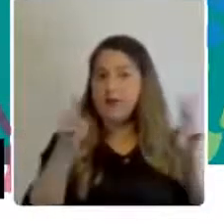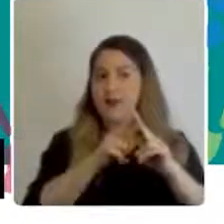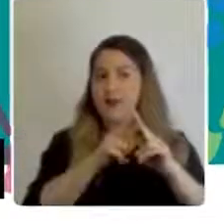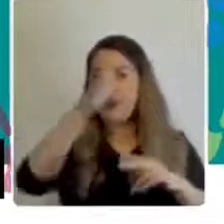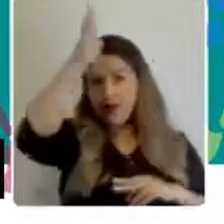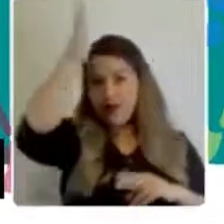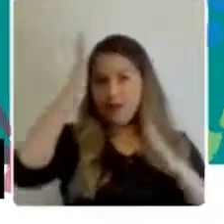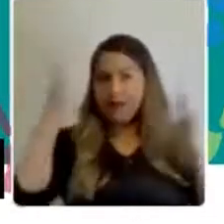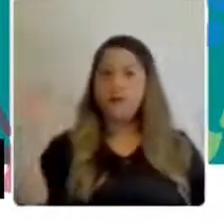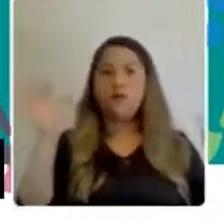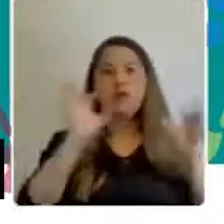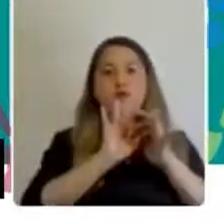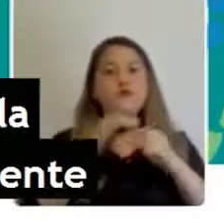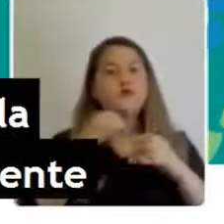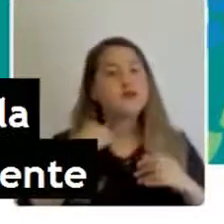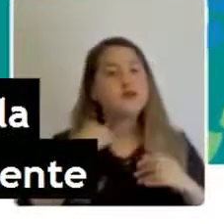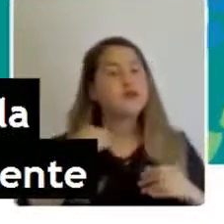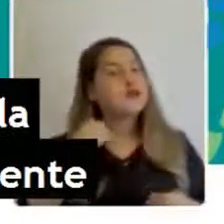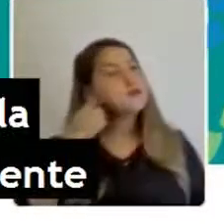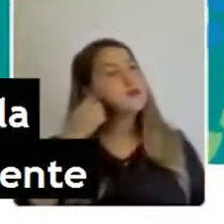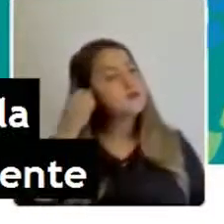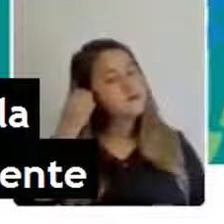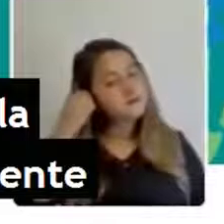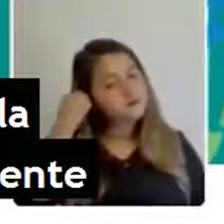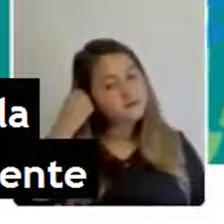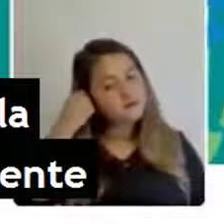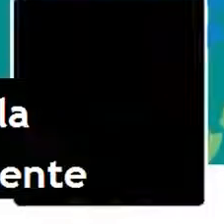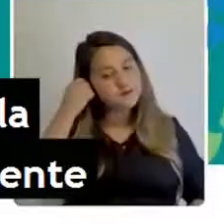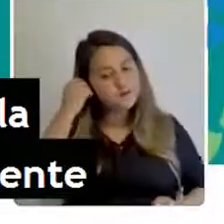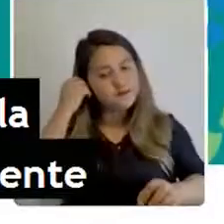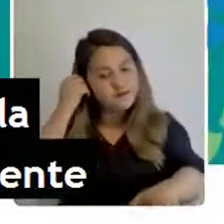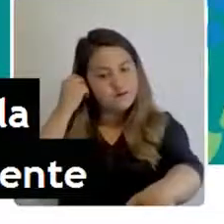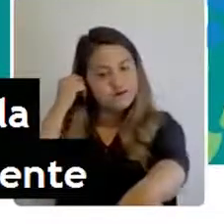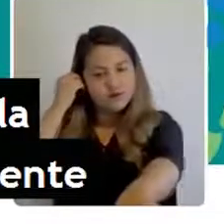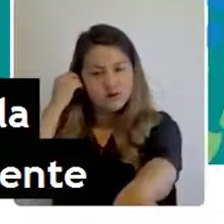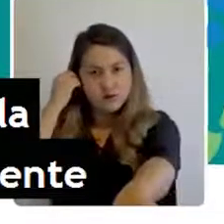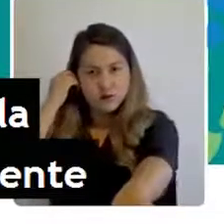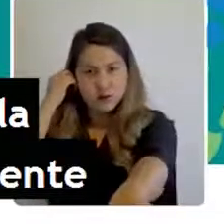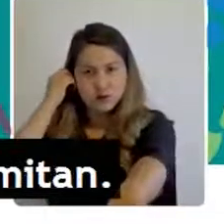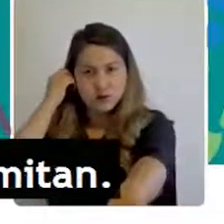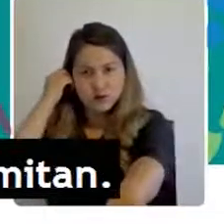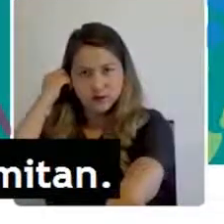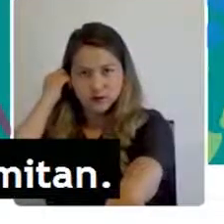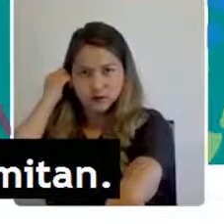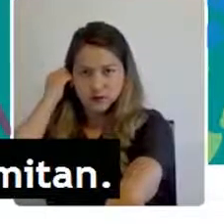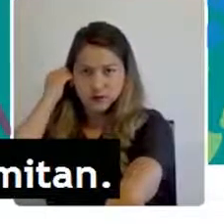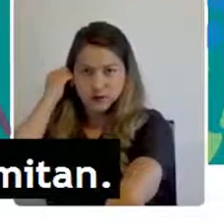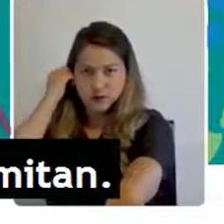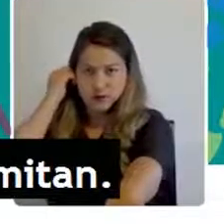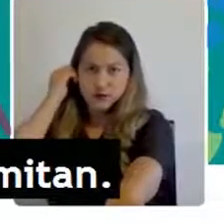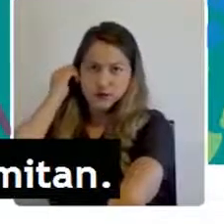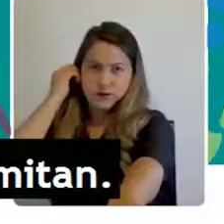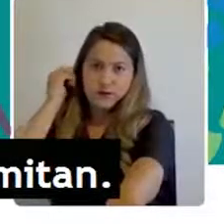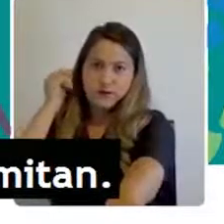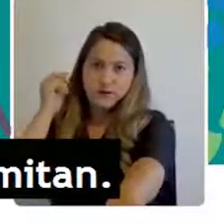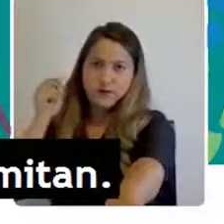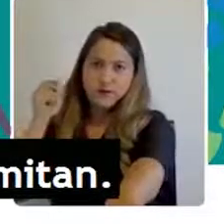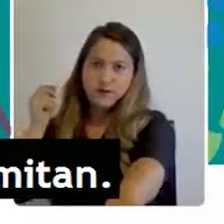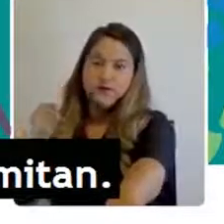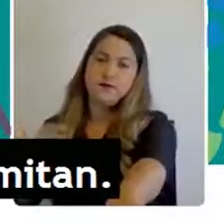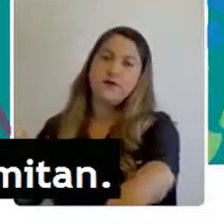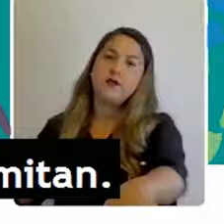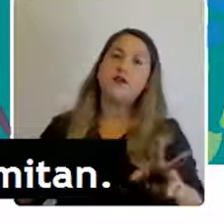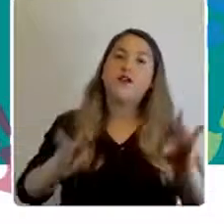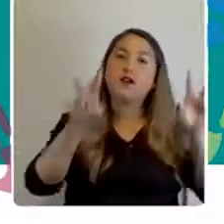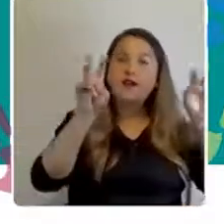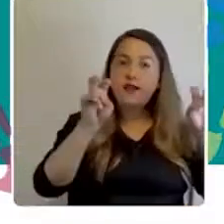Muchas gracias, Domenica Tarullo. Esperamos lo mismo también, tener esa oportunidad de encontrarnos personalmente cuando el mundo y las vacunas así